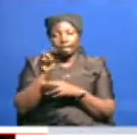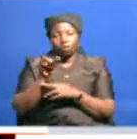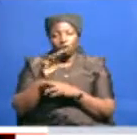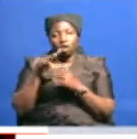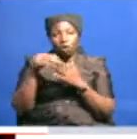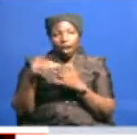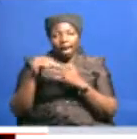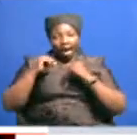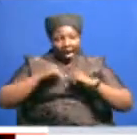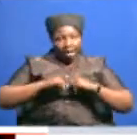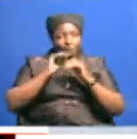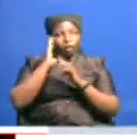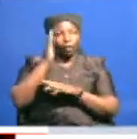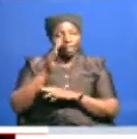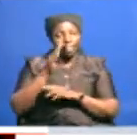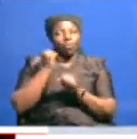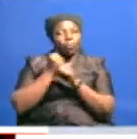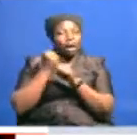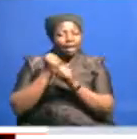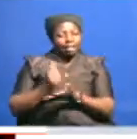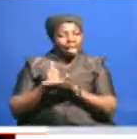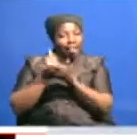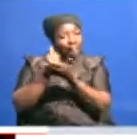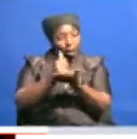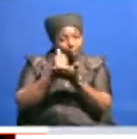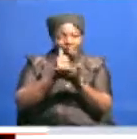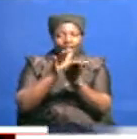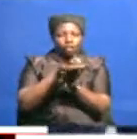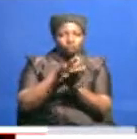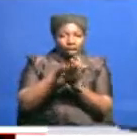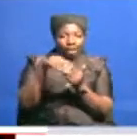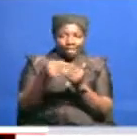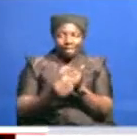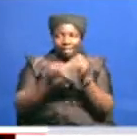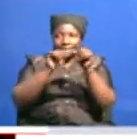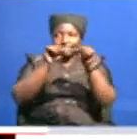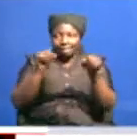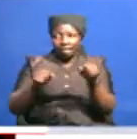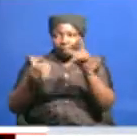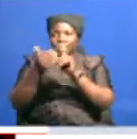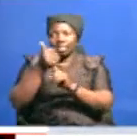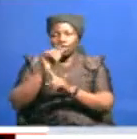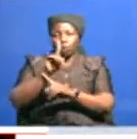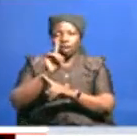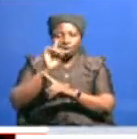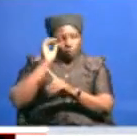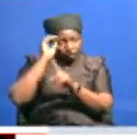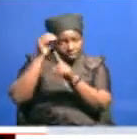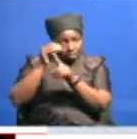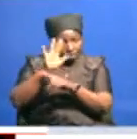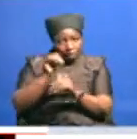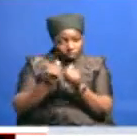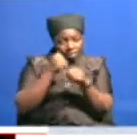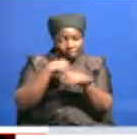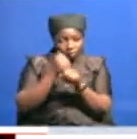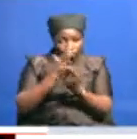deal is going to go a long way in helping the warehouse receipt system meet one of its objectives, which is ensuring that the